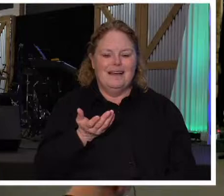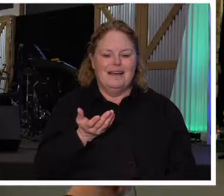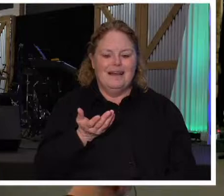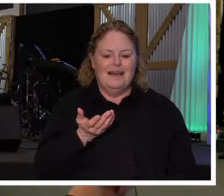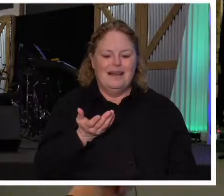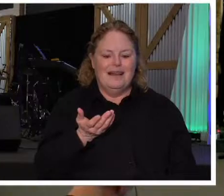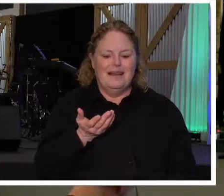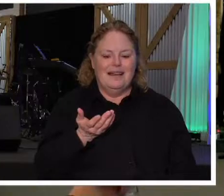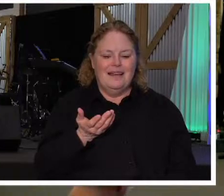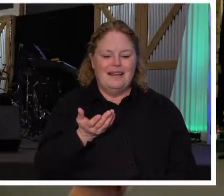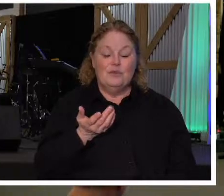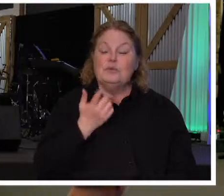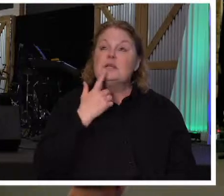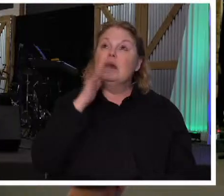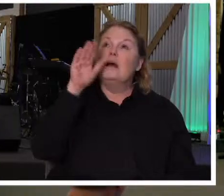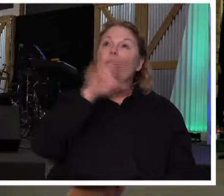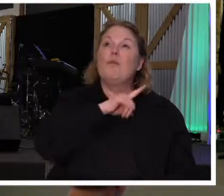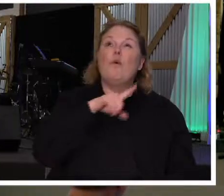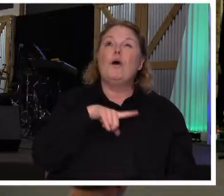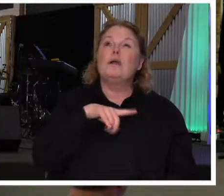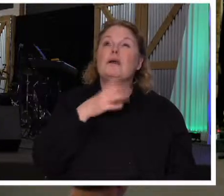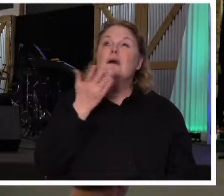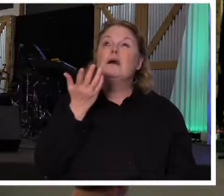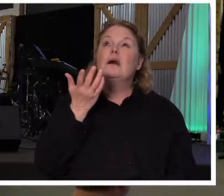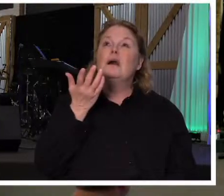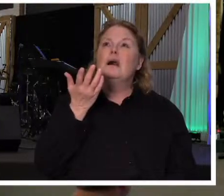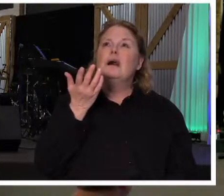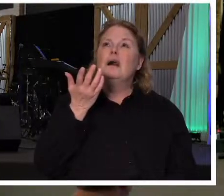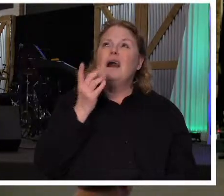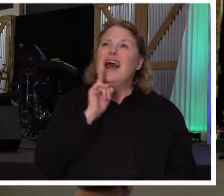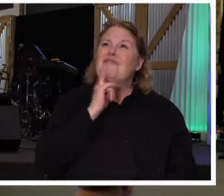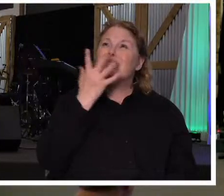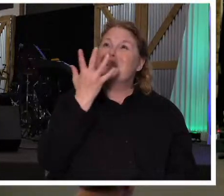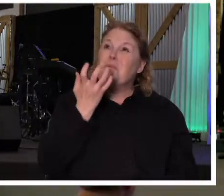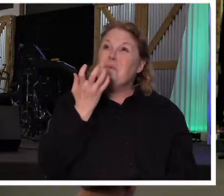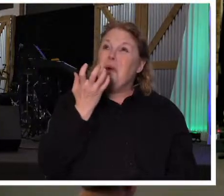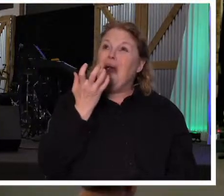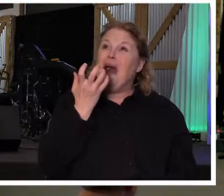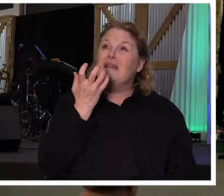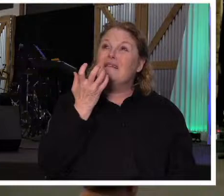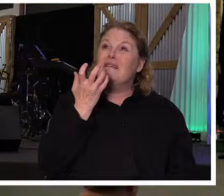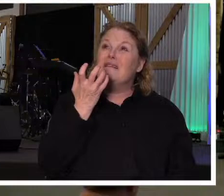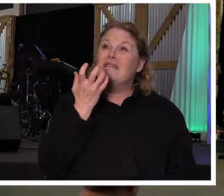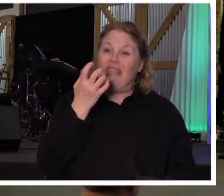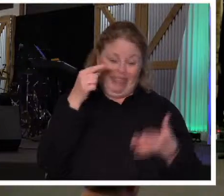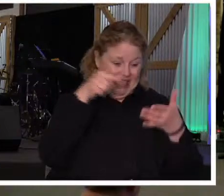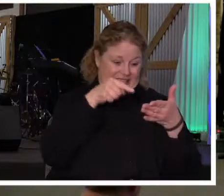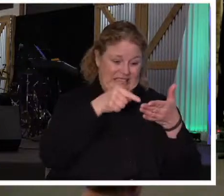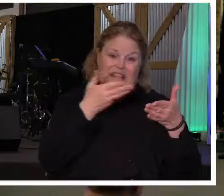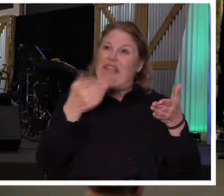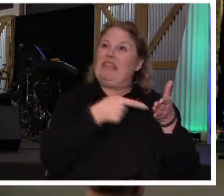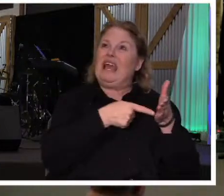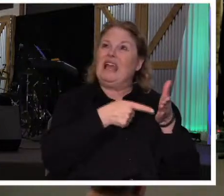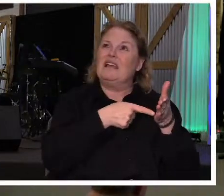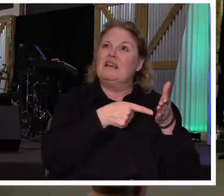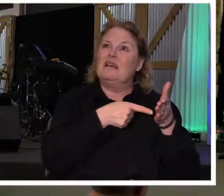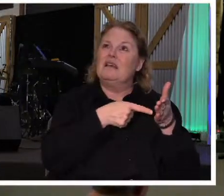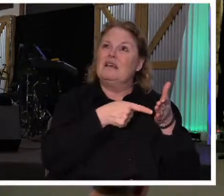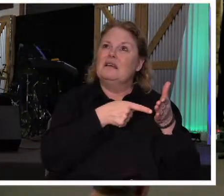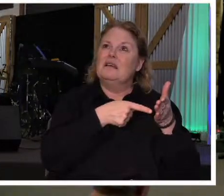when you begin to say to him, Lord, what I really want from you is what you can give me, not just